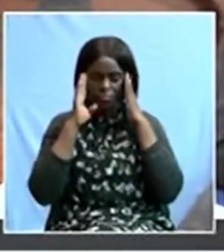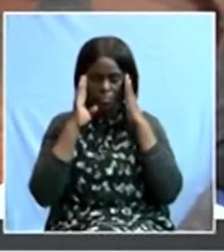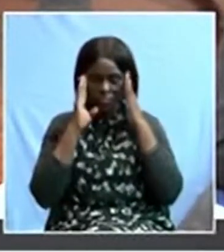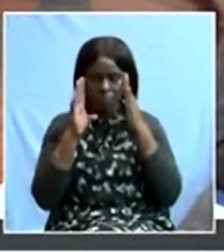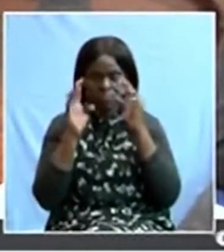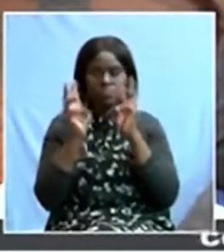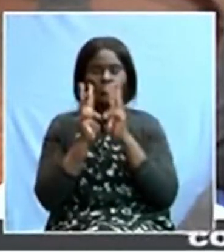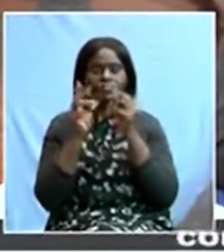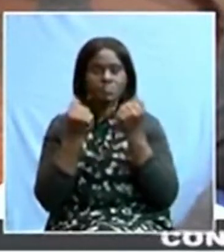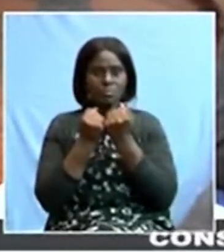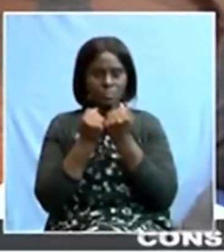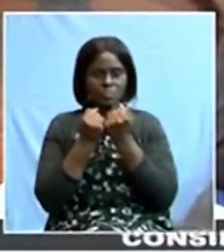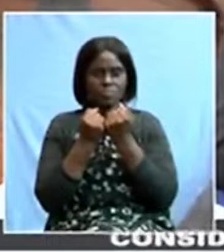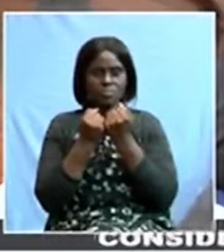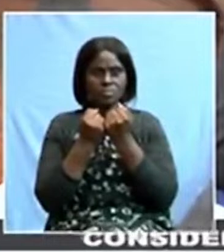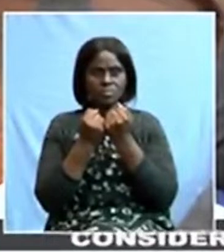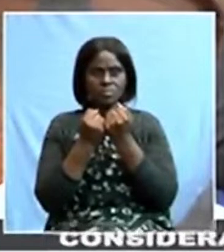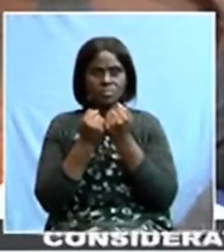attending a workshop